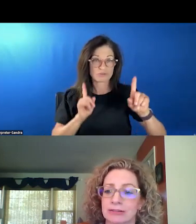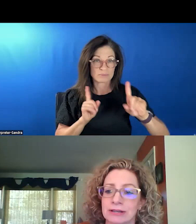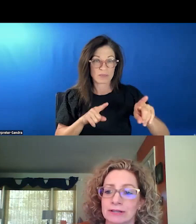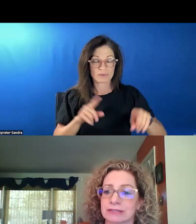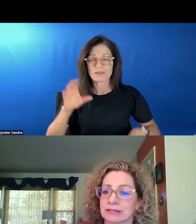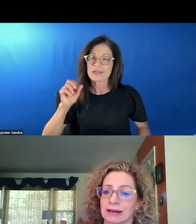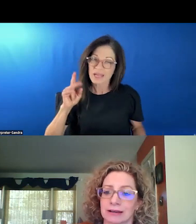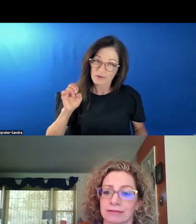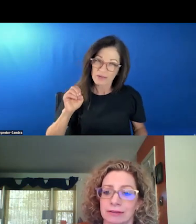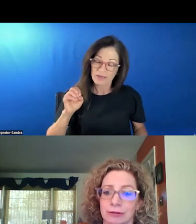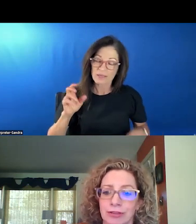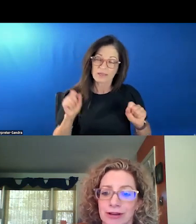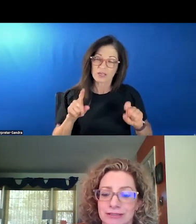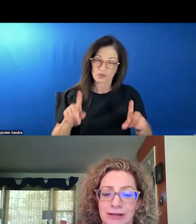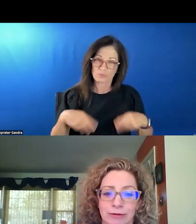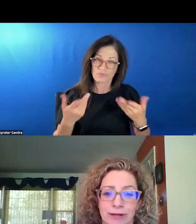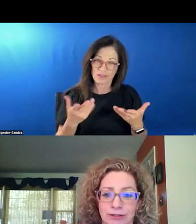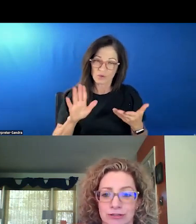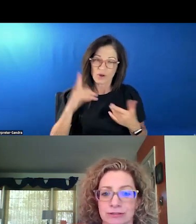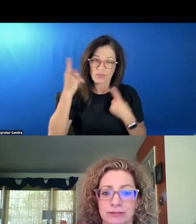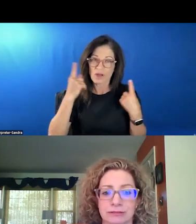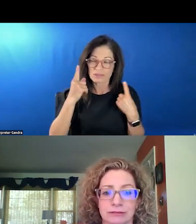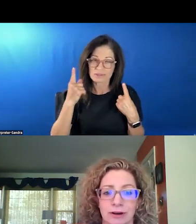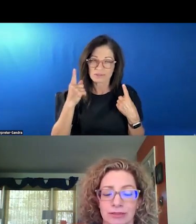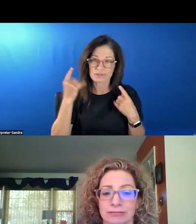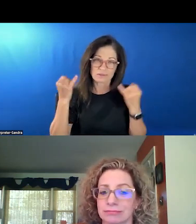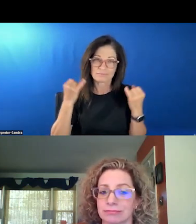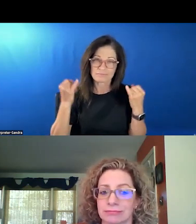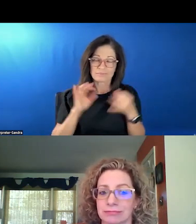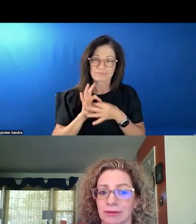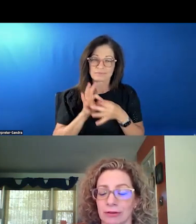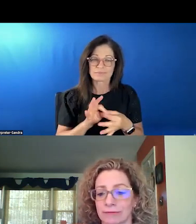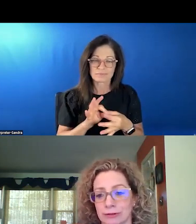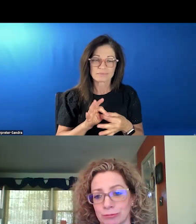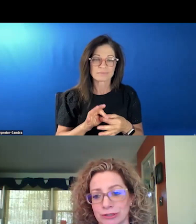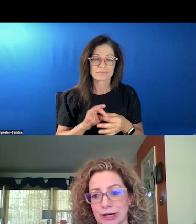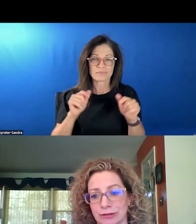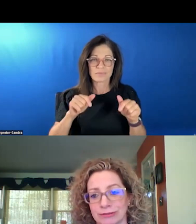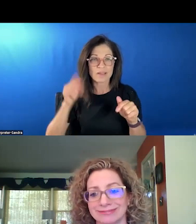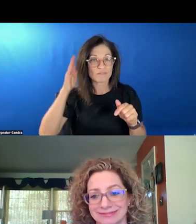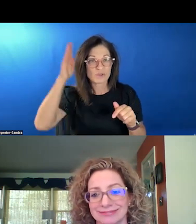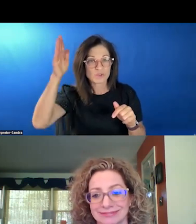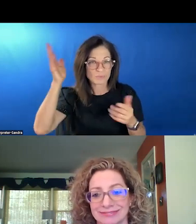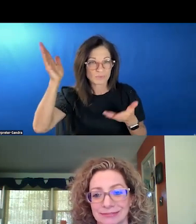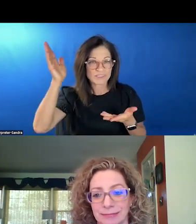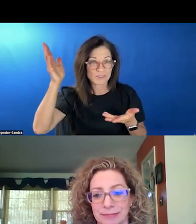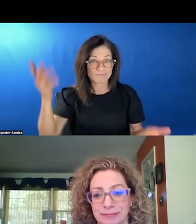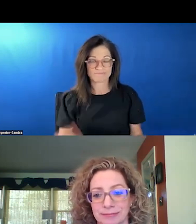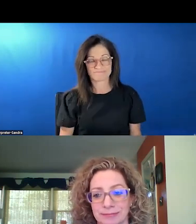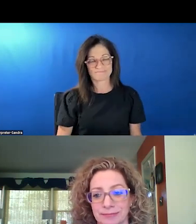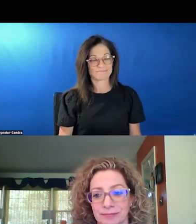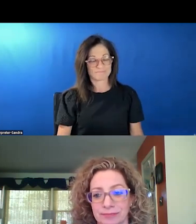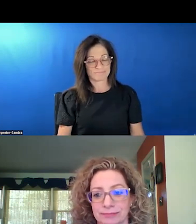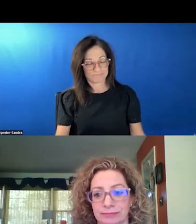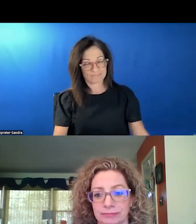Carrie, can you give us your thoughts and reflections on the featured presentation?